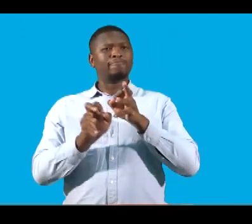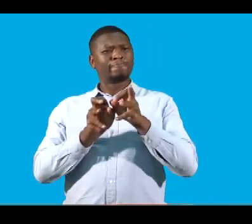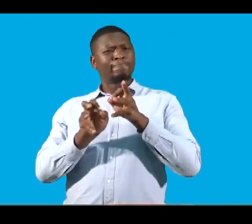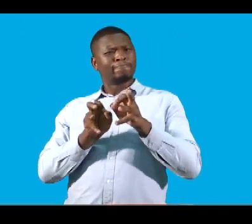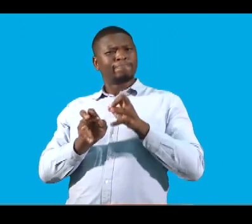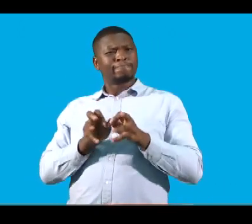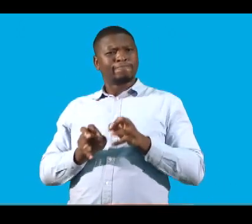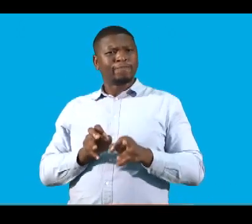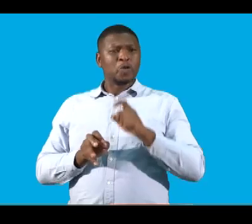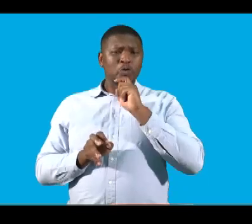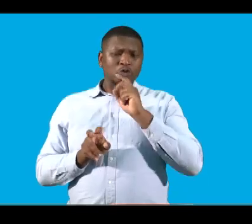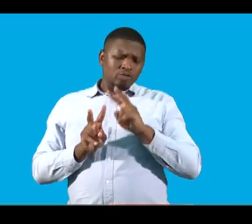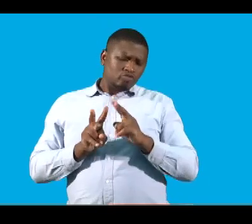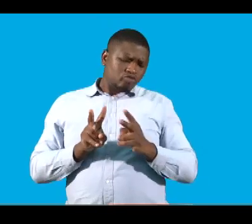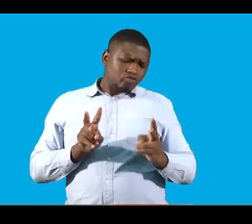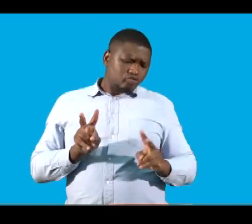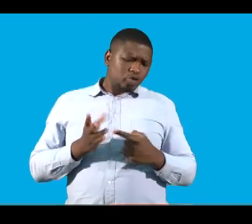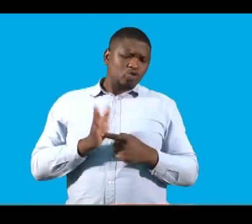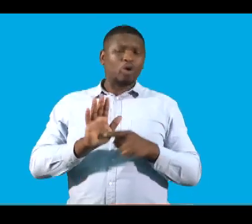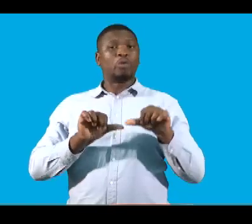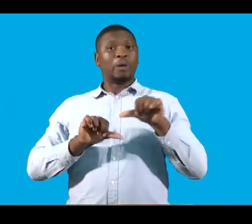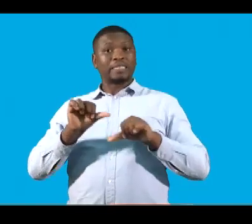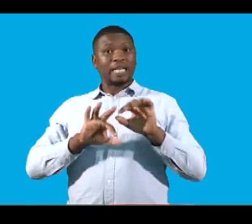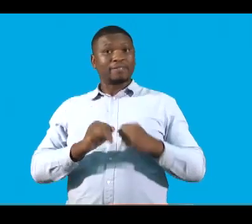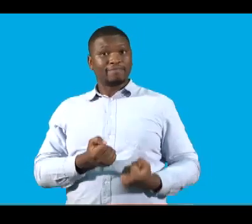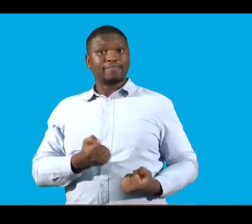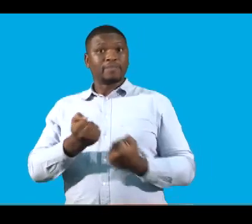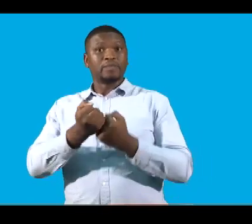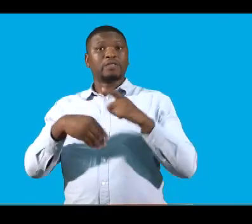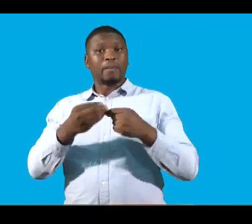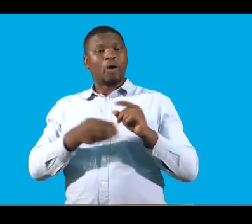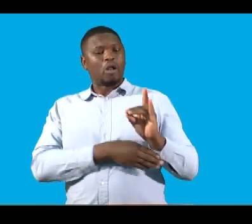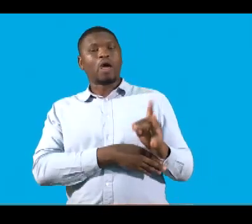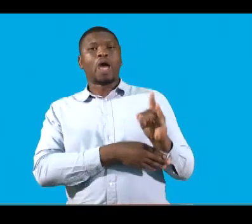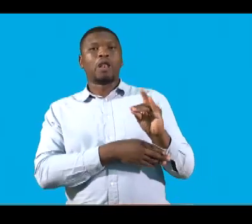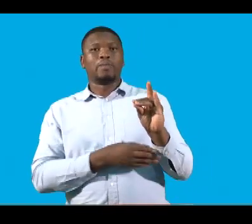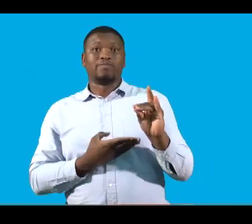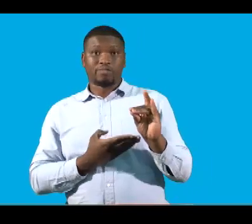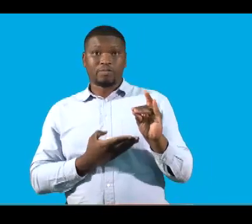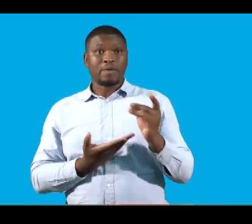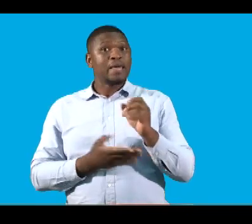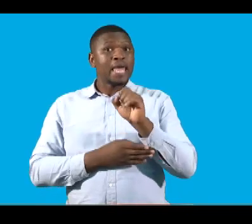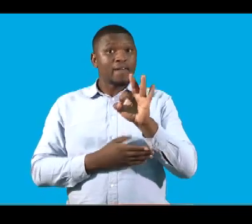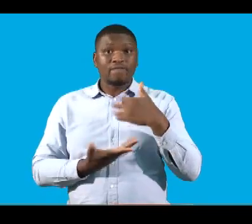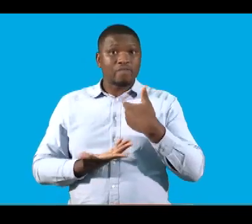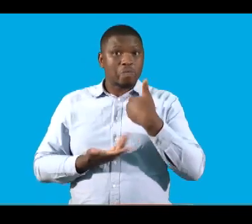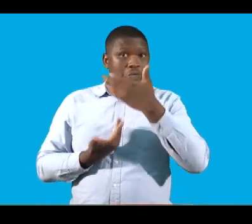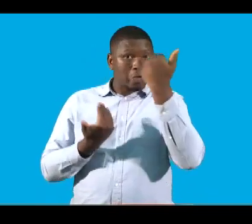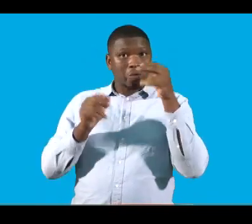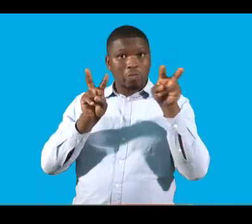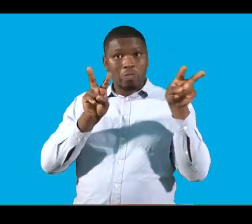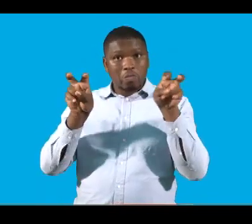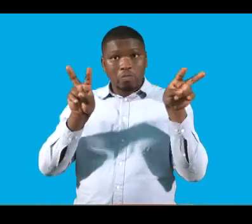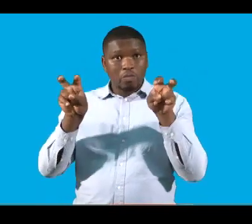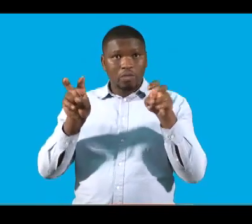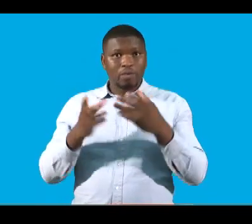the study of the sloth, citing various sources and giving the scientific biological information about the animal. So